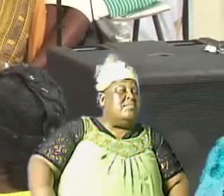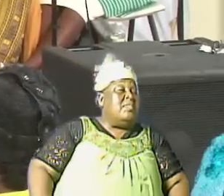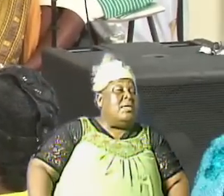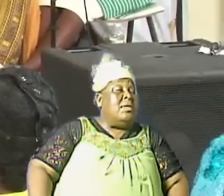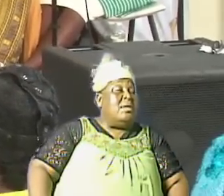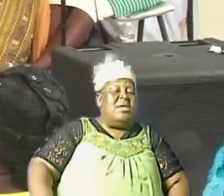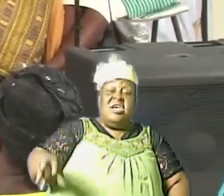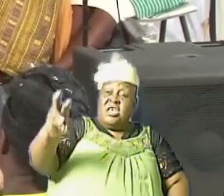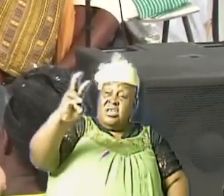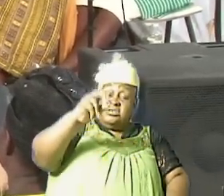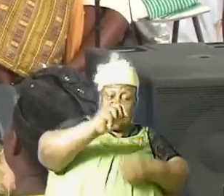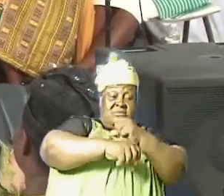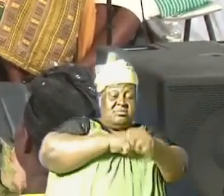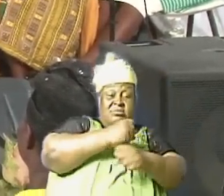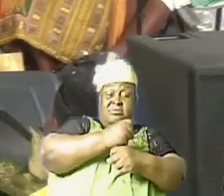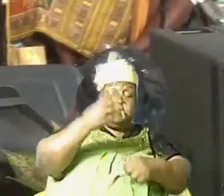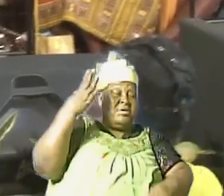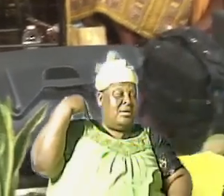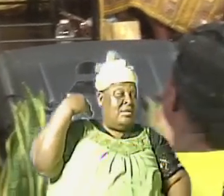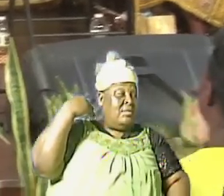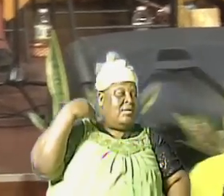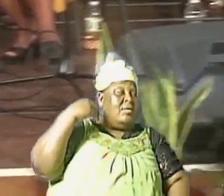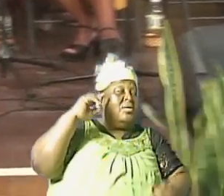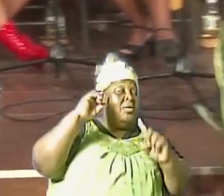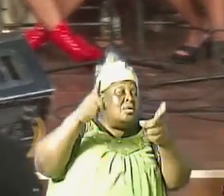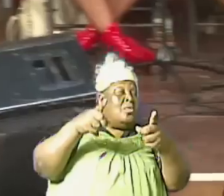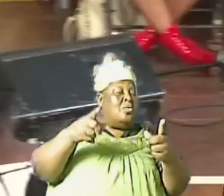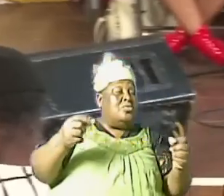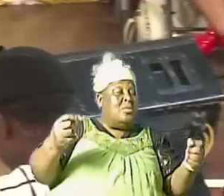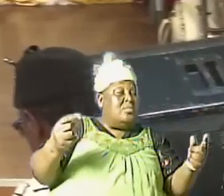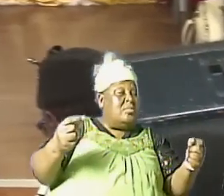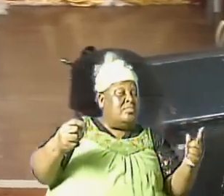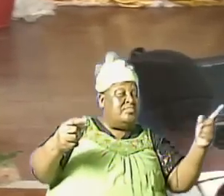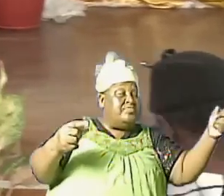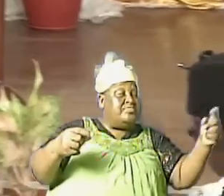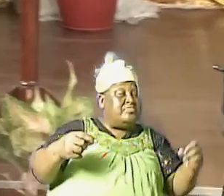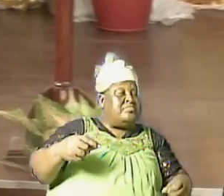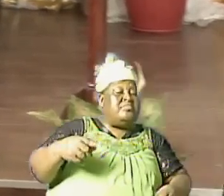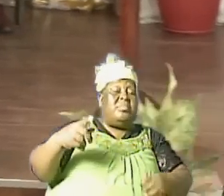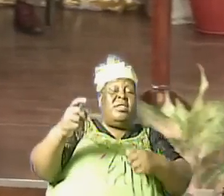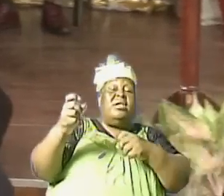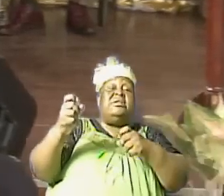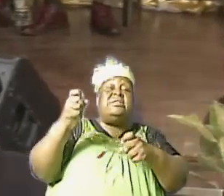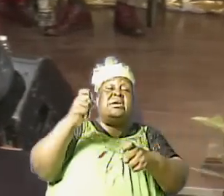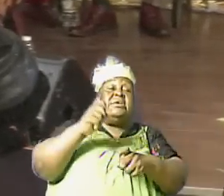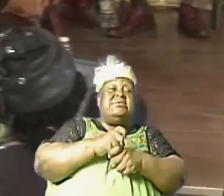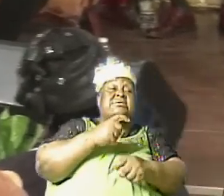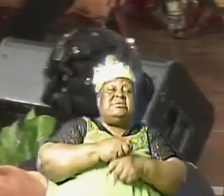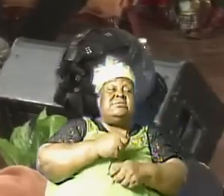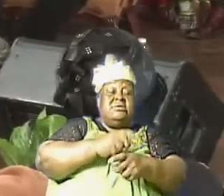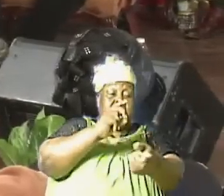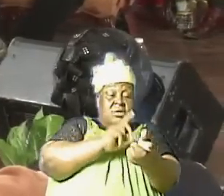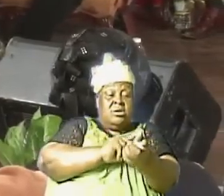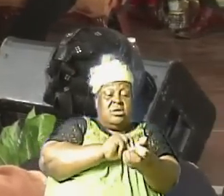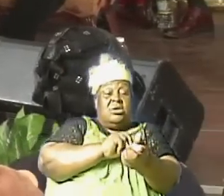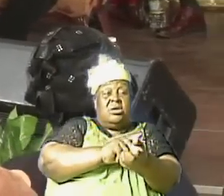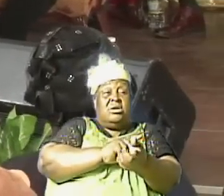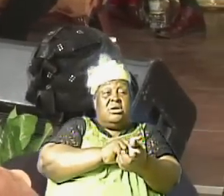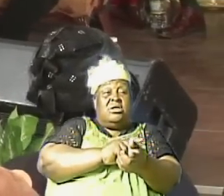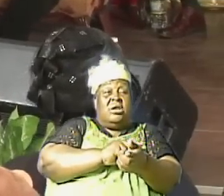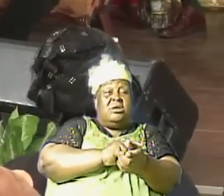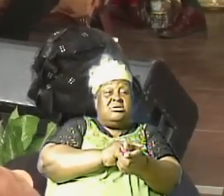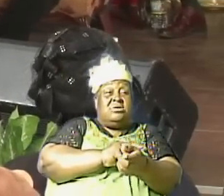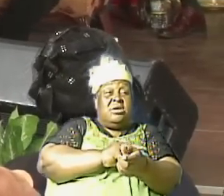this. About 6 years ago, I went to do my regular test. When the doctor tests